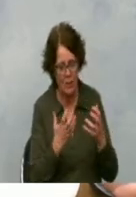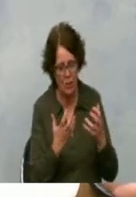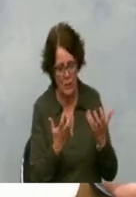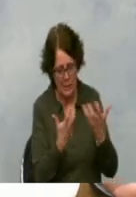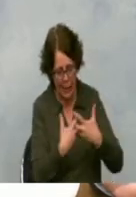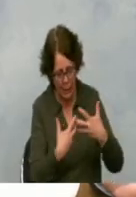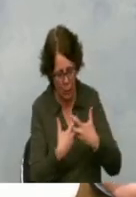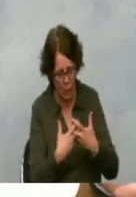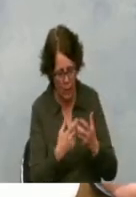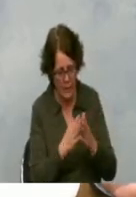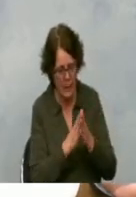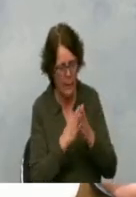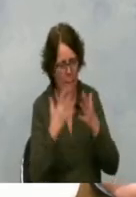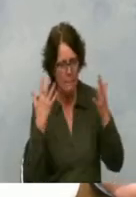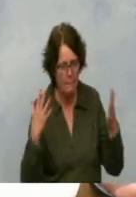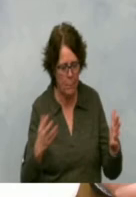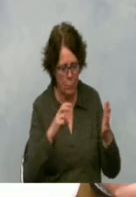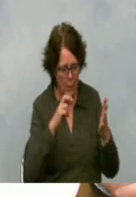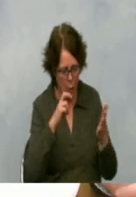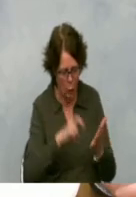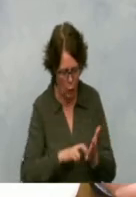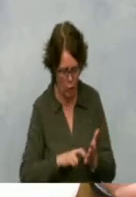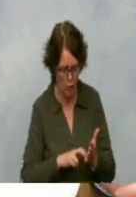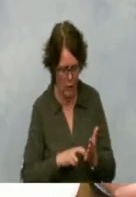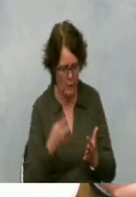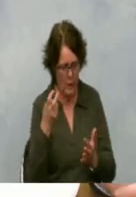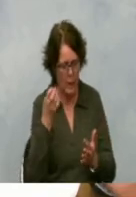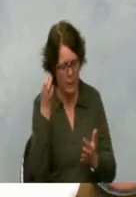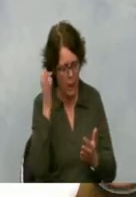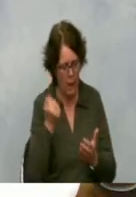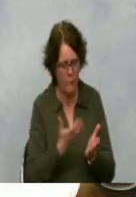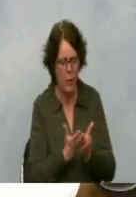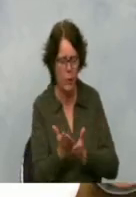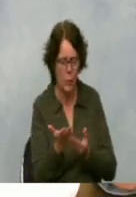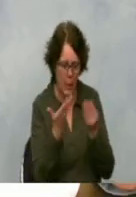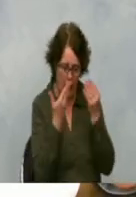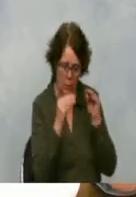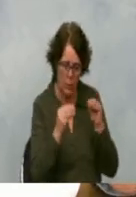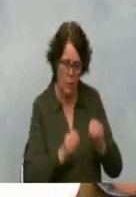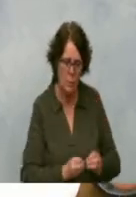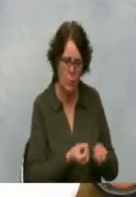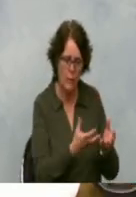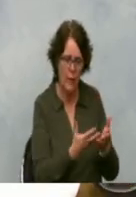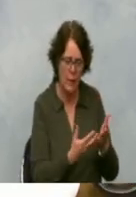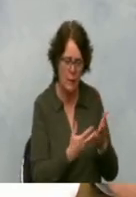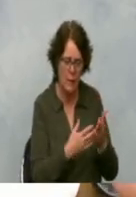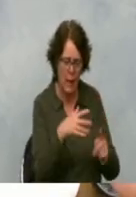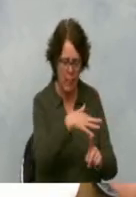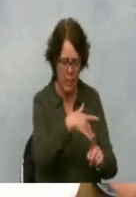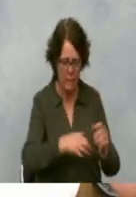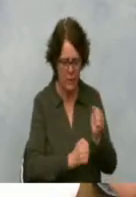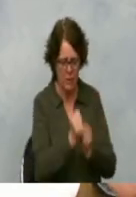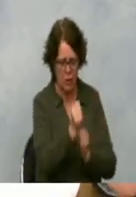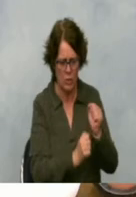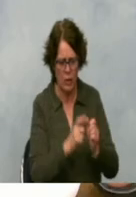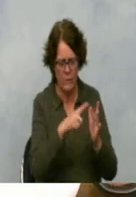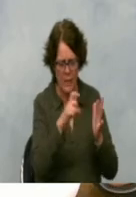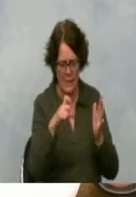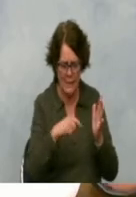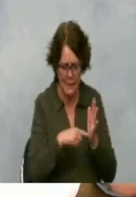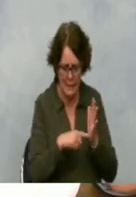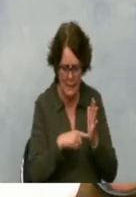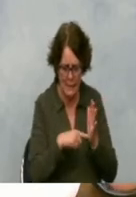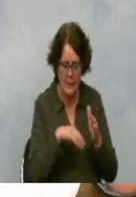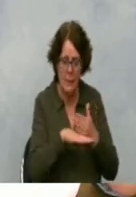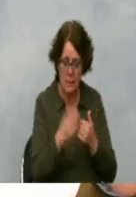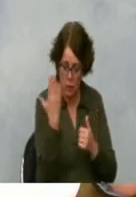is a major contract that the council has through education to provide the ICT infrastructure and systems within schools, which